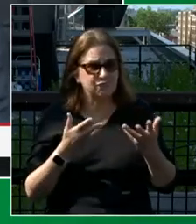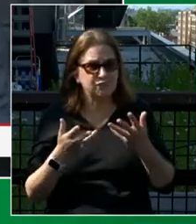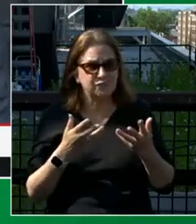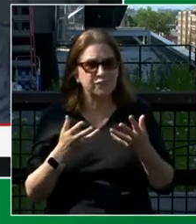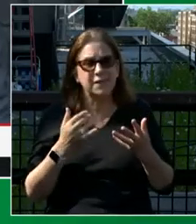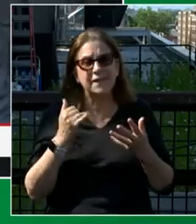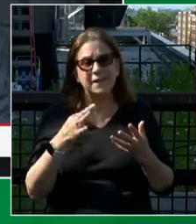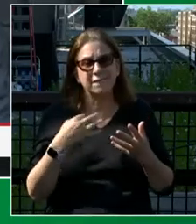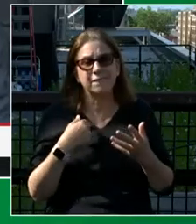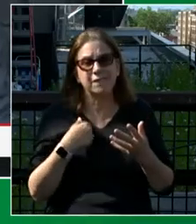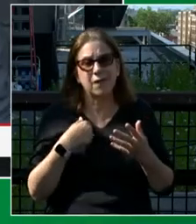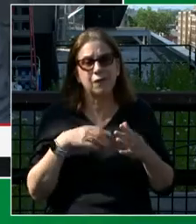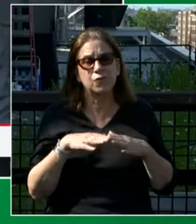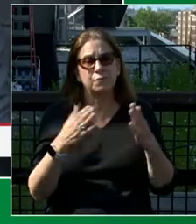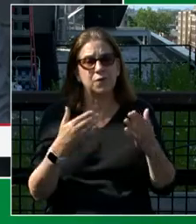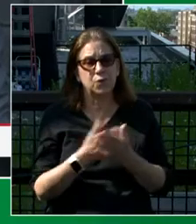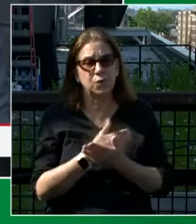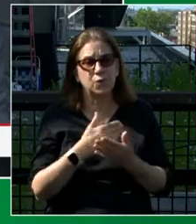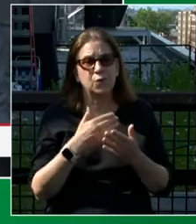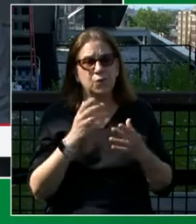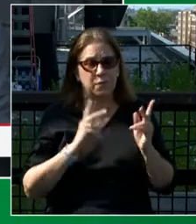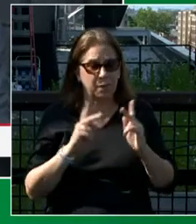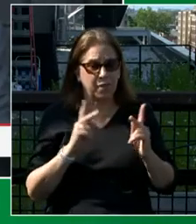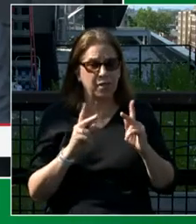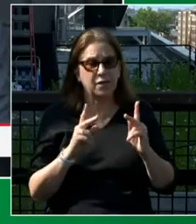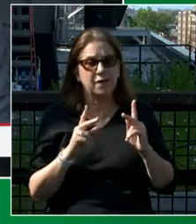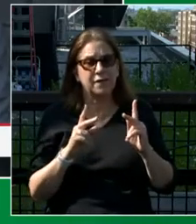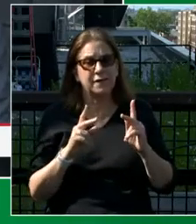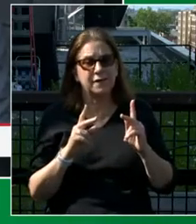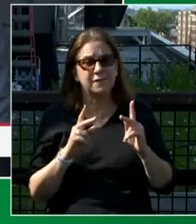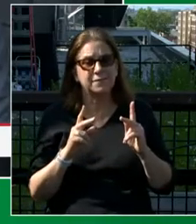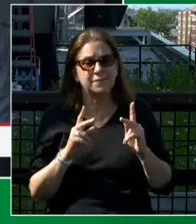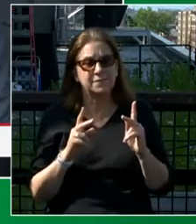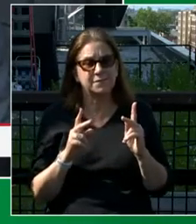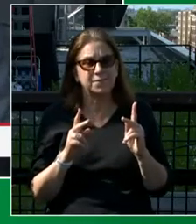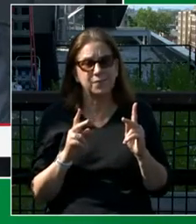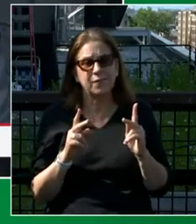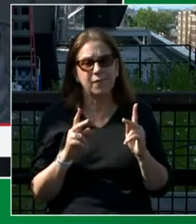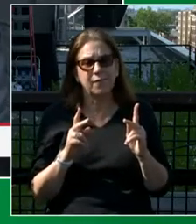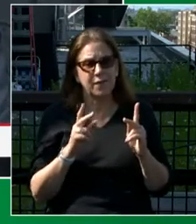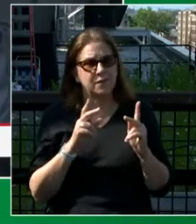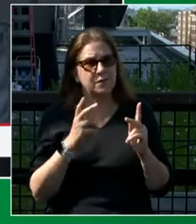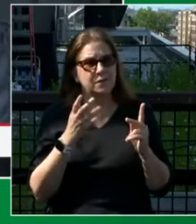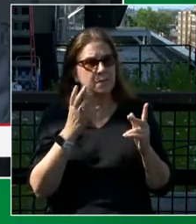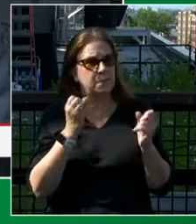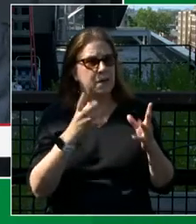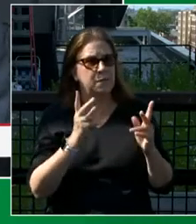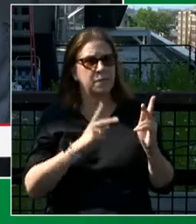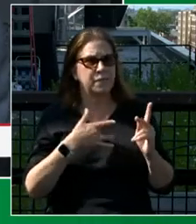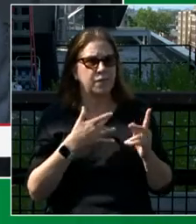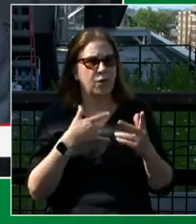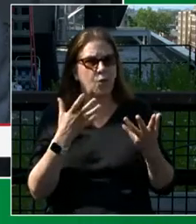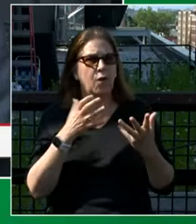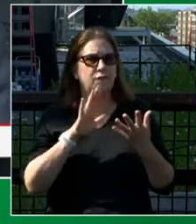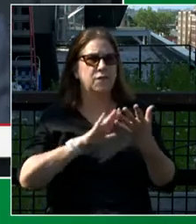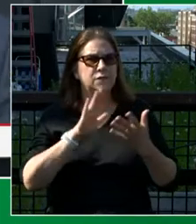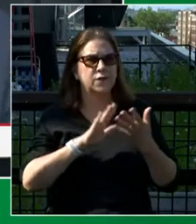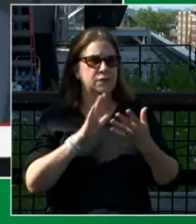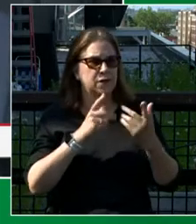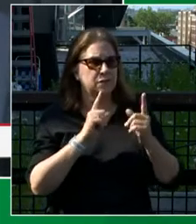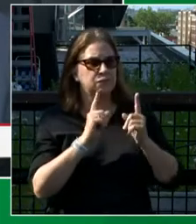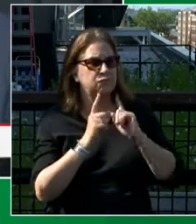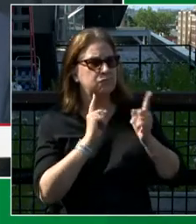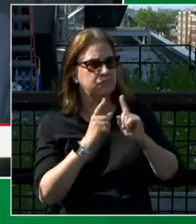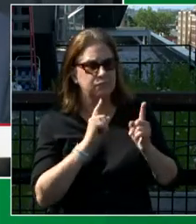glue people in, that's really important to have retail interactions. And I was thinking about it as a